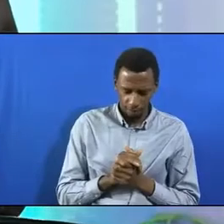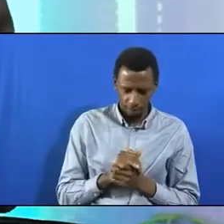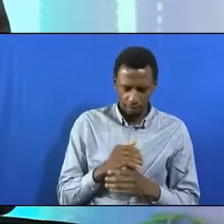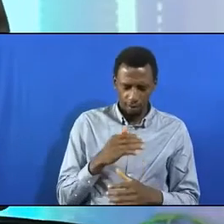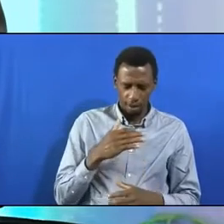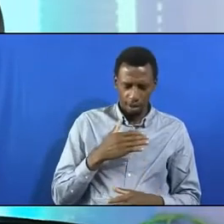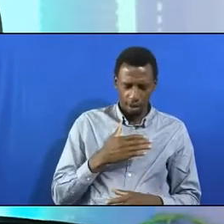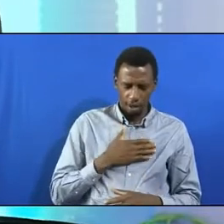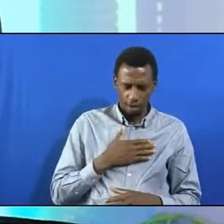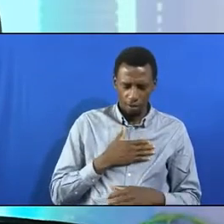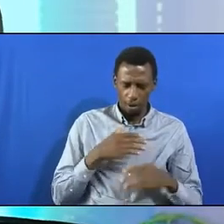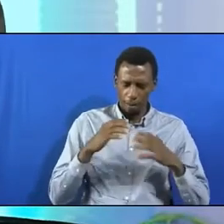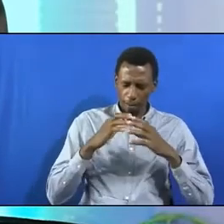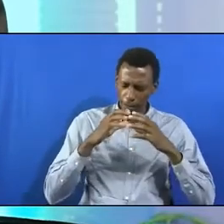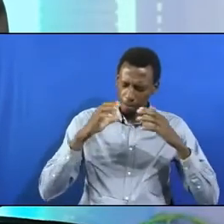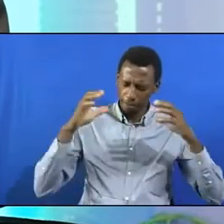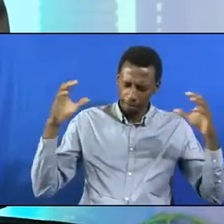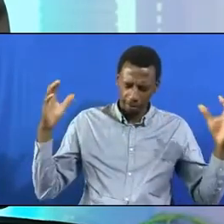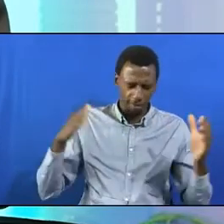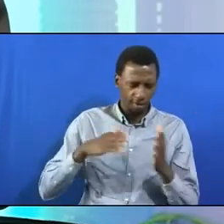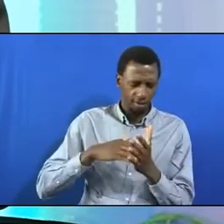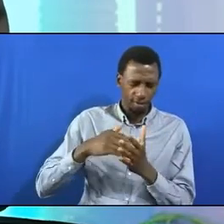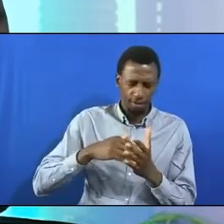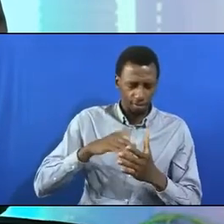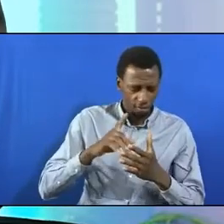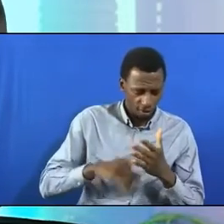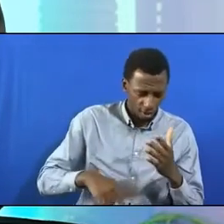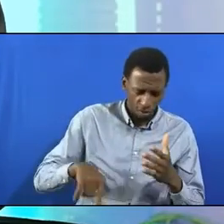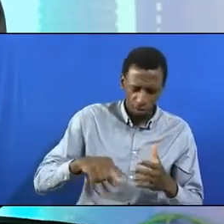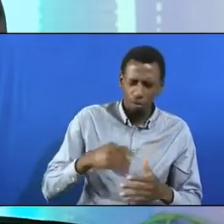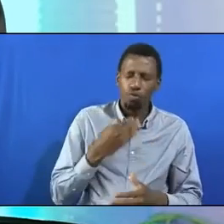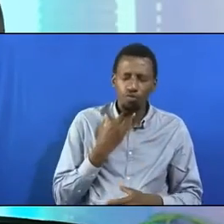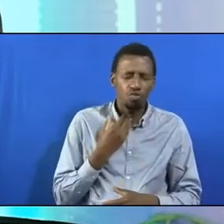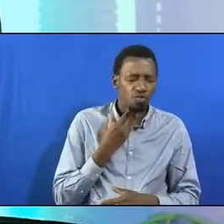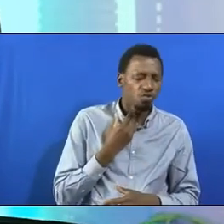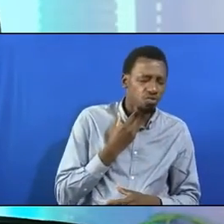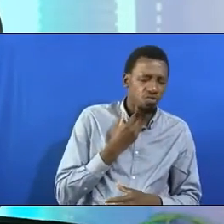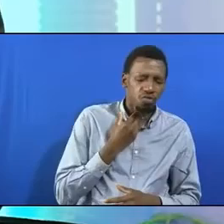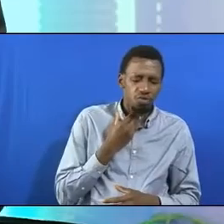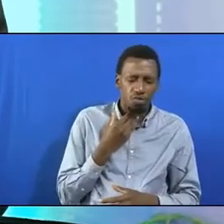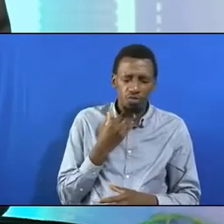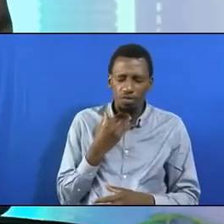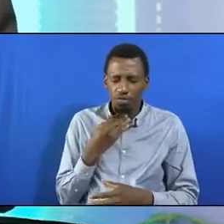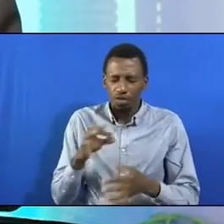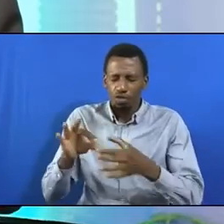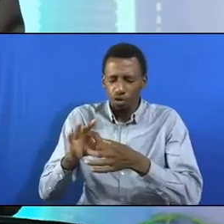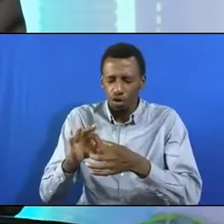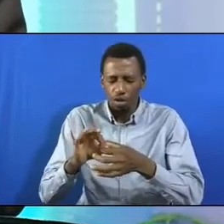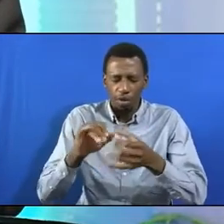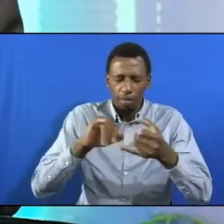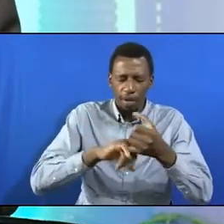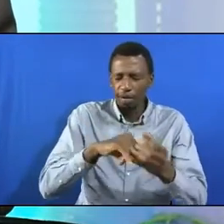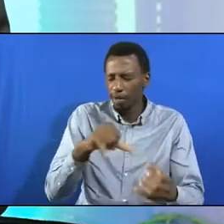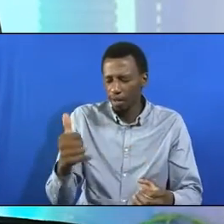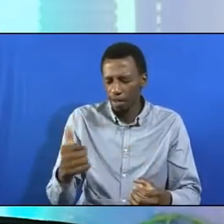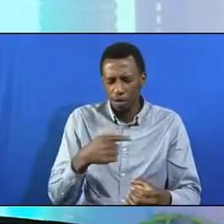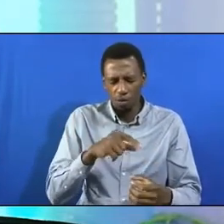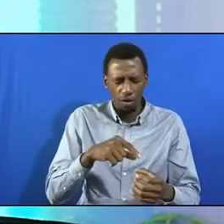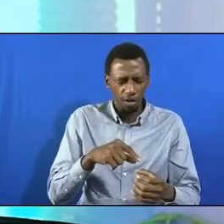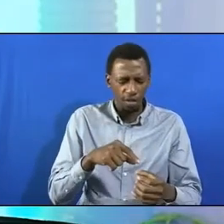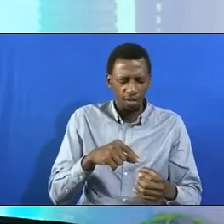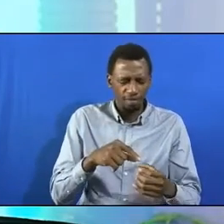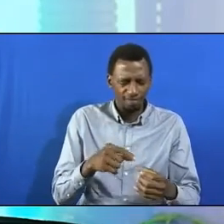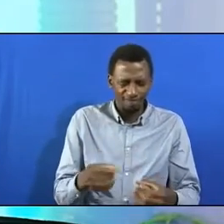our biggest weakness is that we are so desperate to be attached to others that we can sacrifice